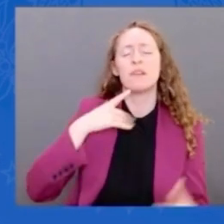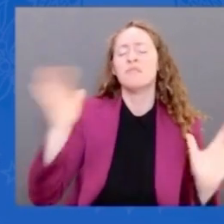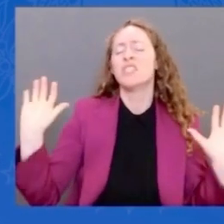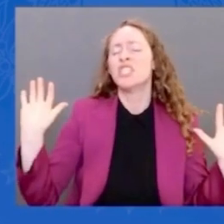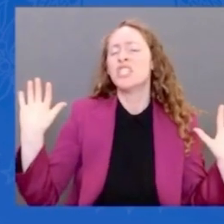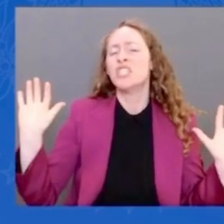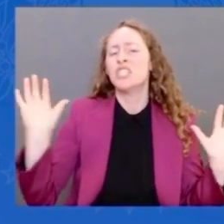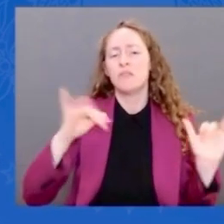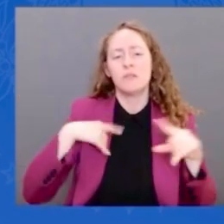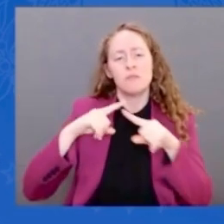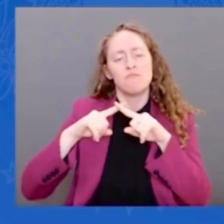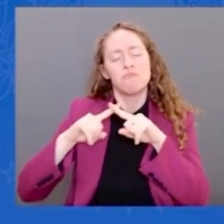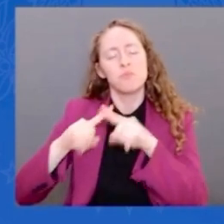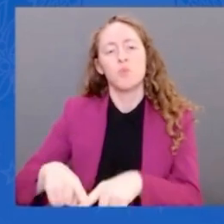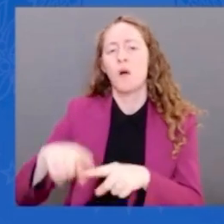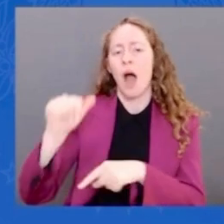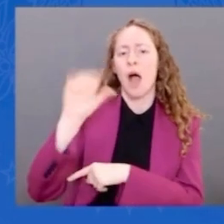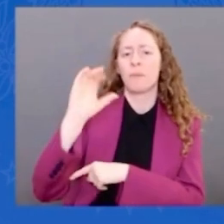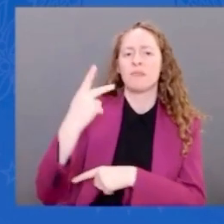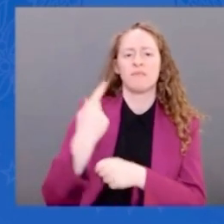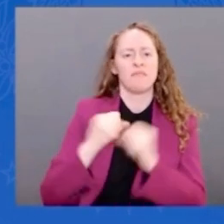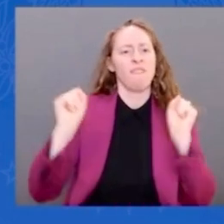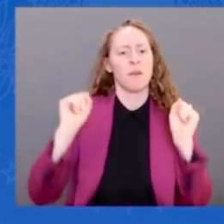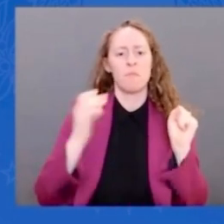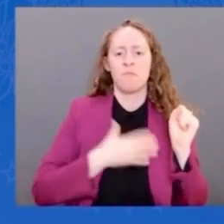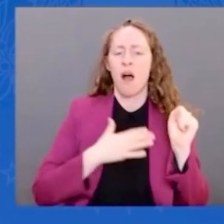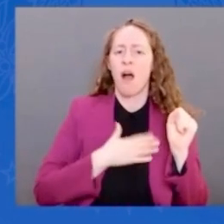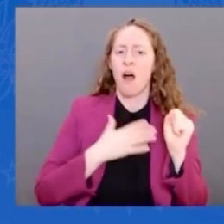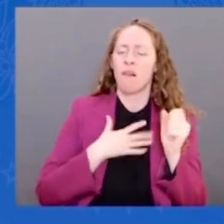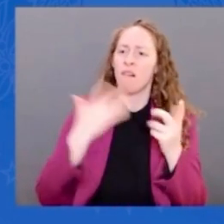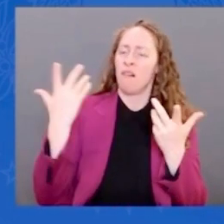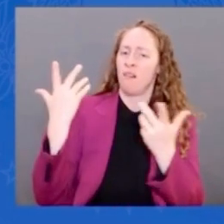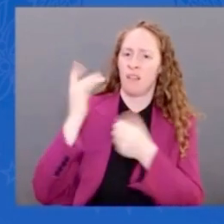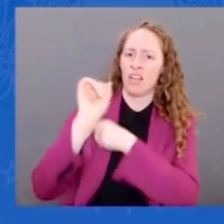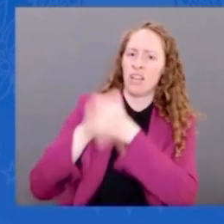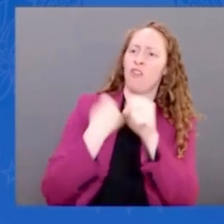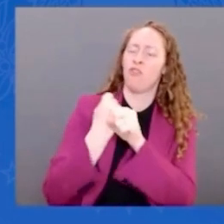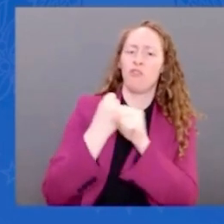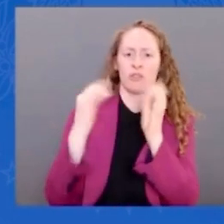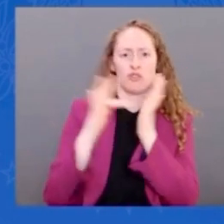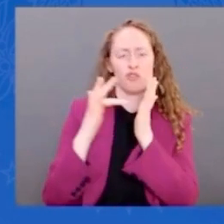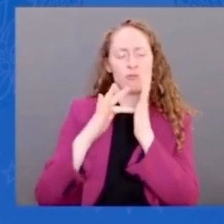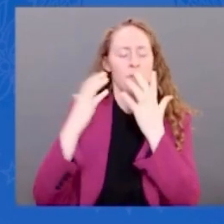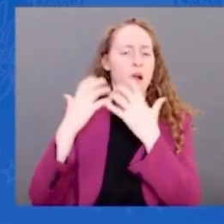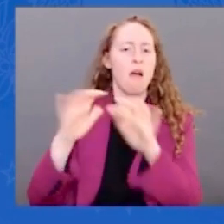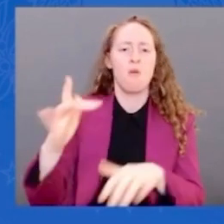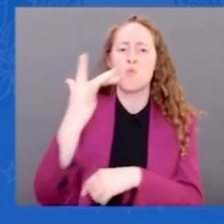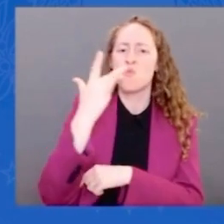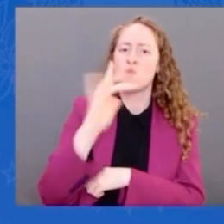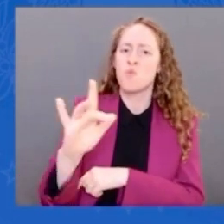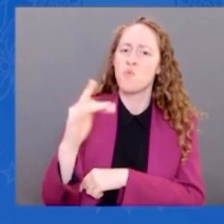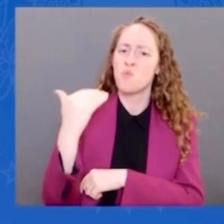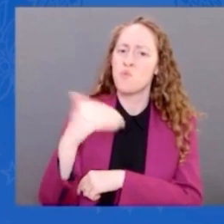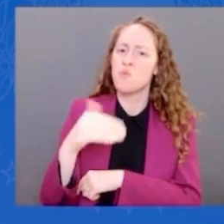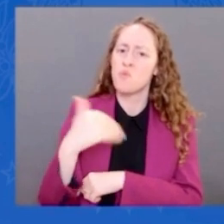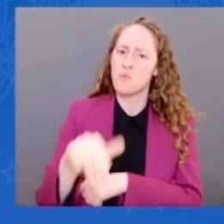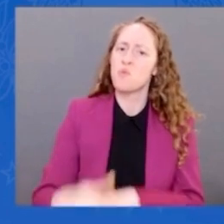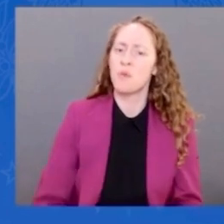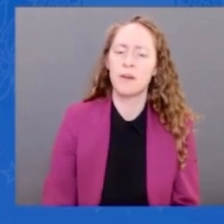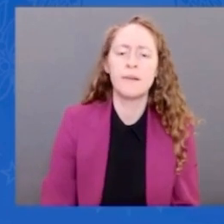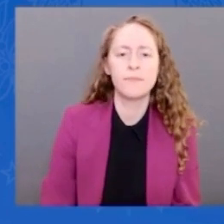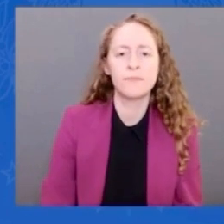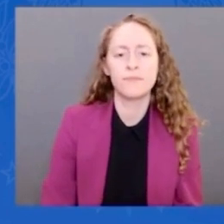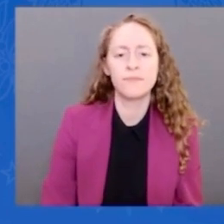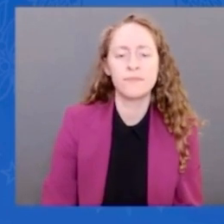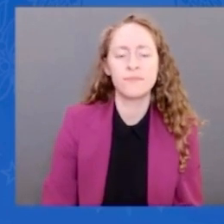fall, she will be the first in her family to attend college at her top choice school.